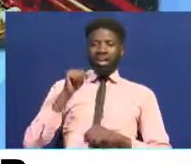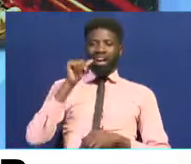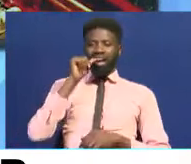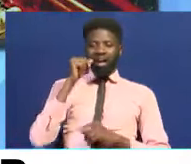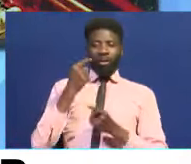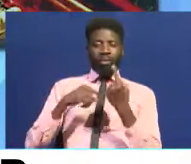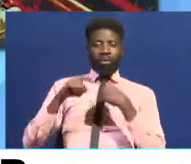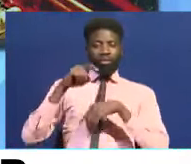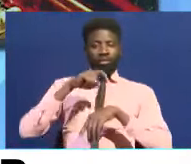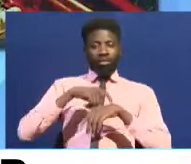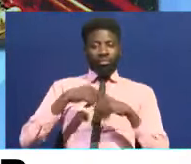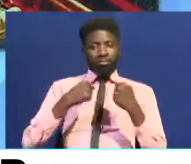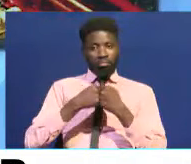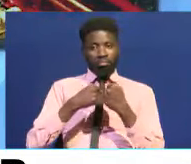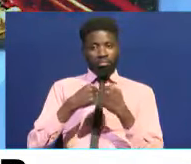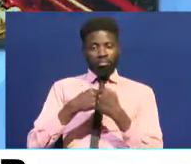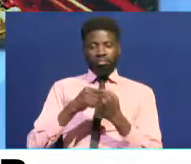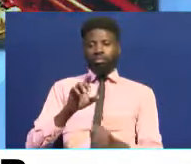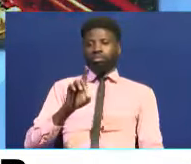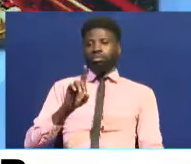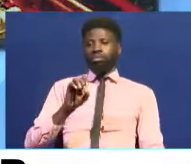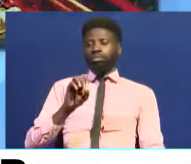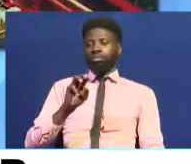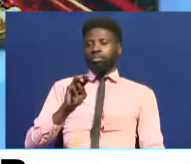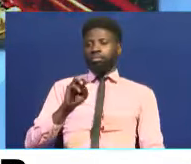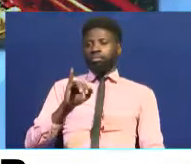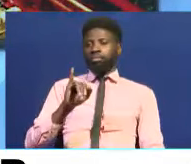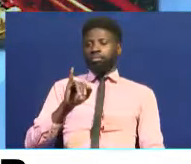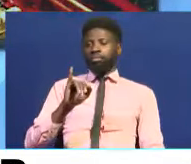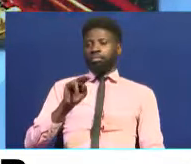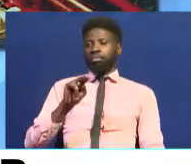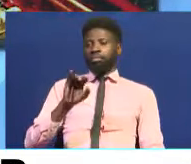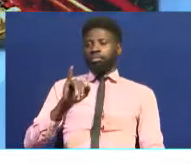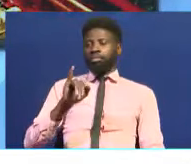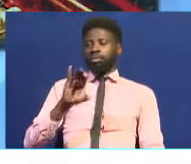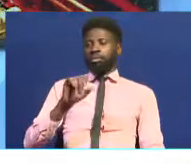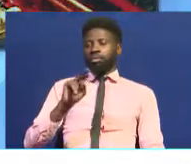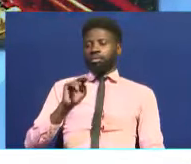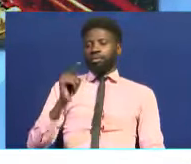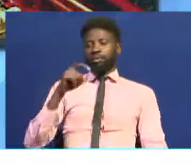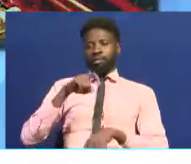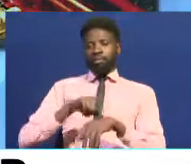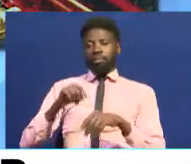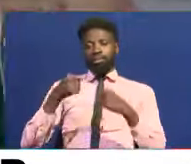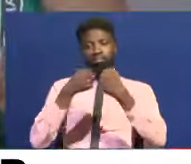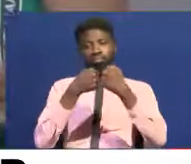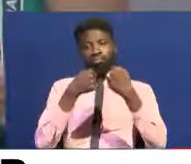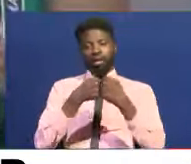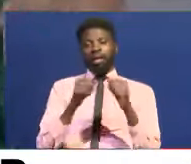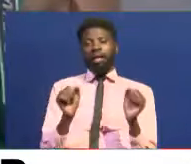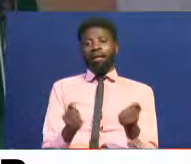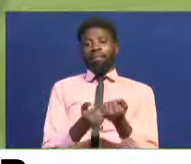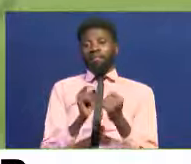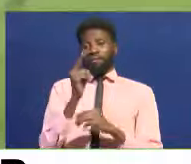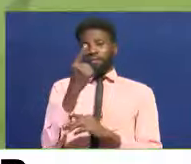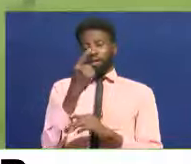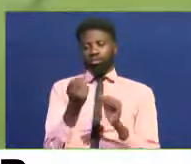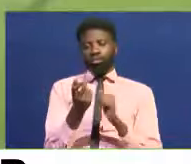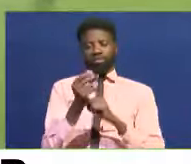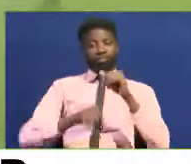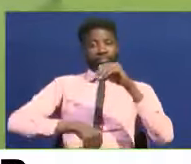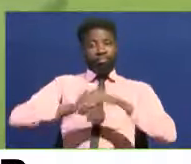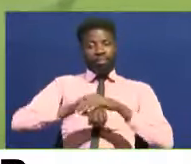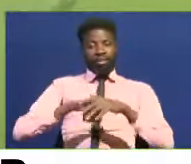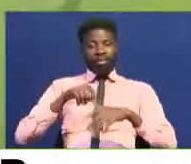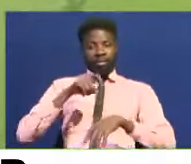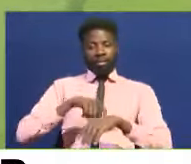Cup in the Dominican Republic, where they are making their first appearance. Now, the starlets conceded a penalty after a handball from midfielder